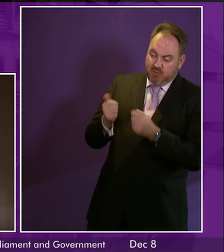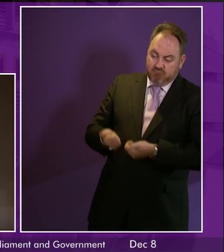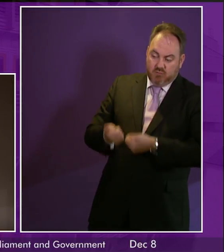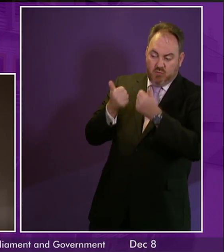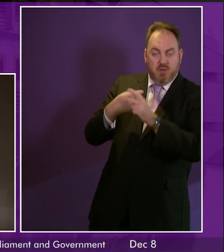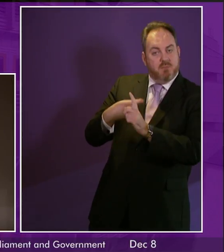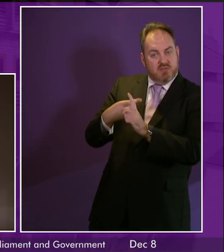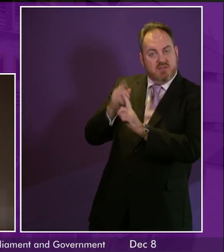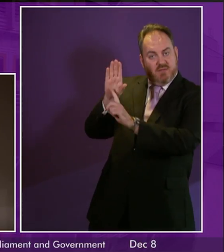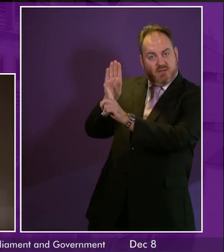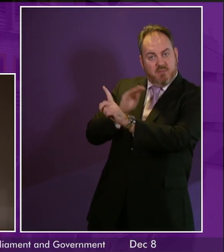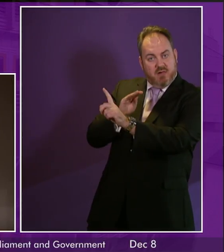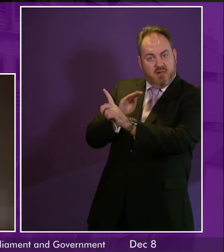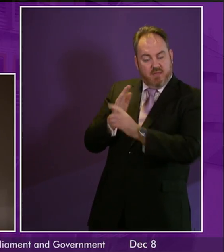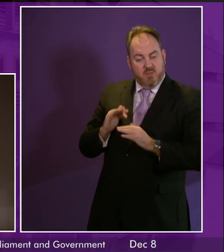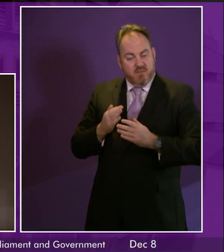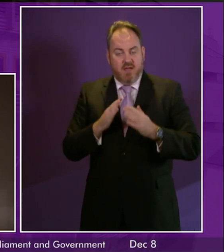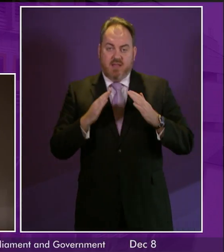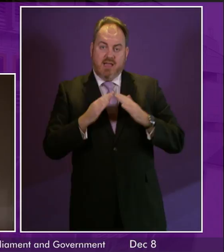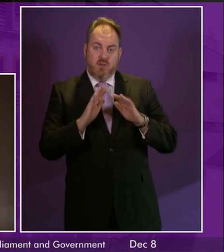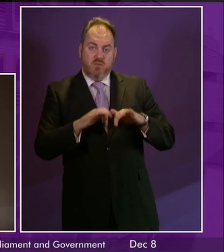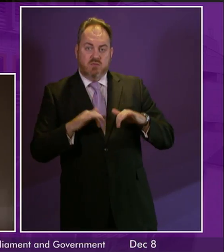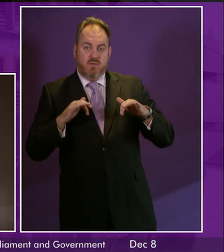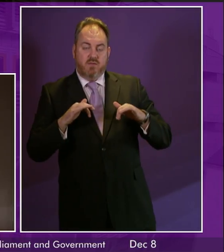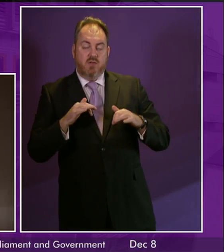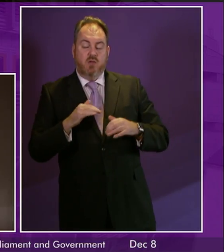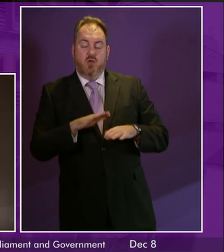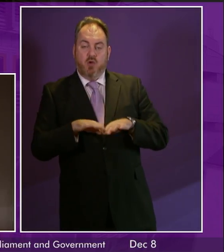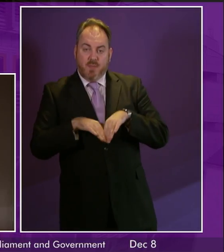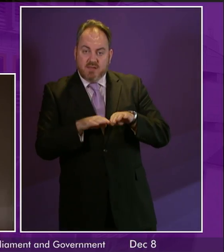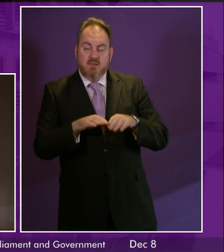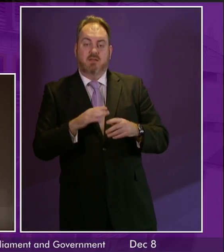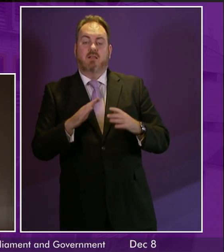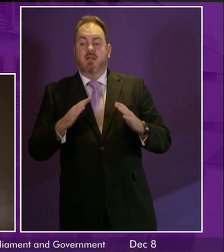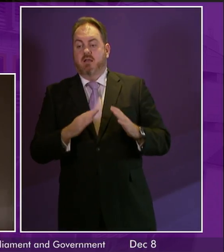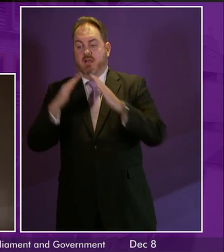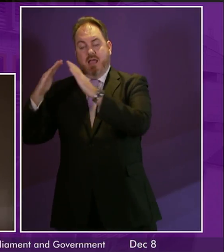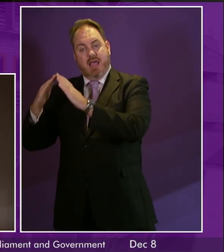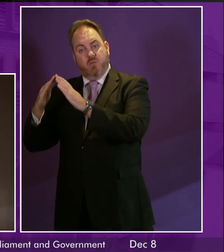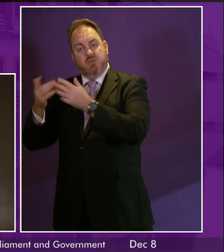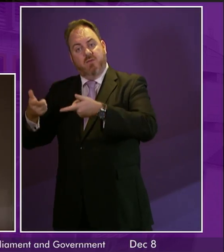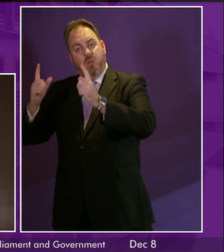Government provide the House of Commons and Lords with a similar transparency that we